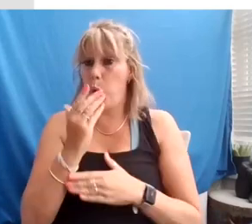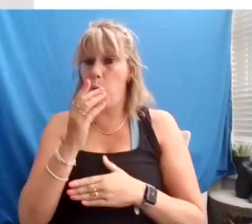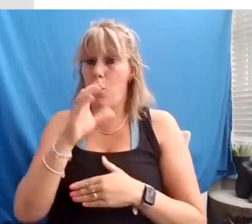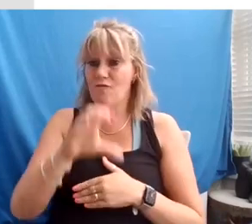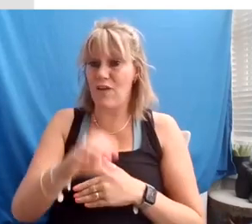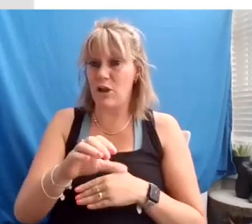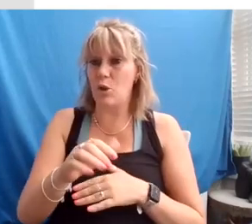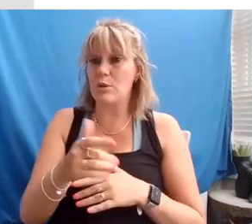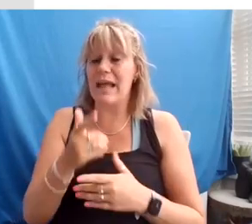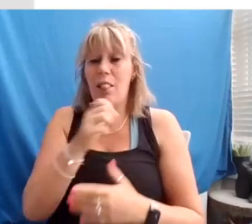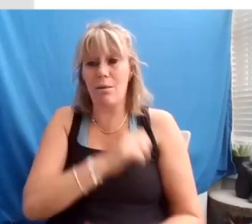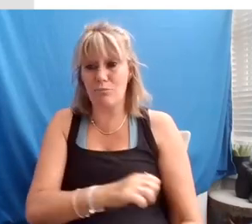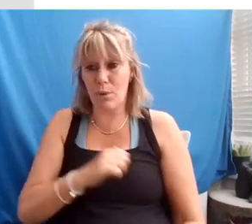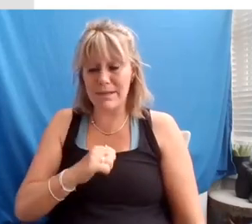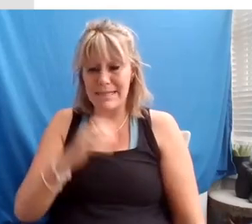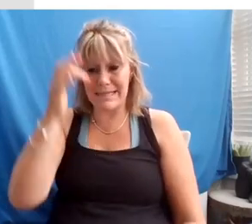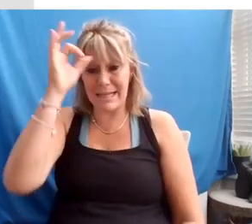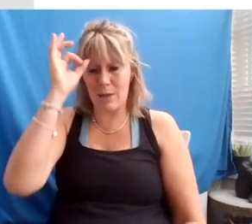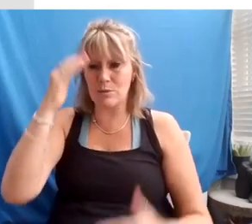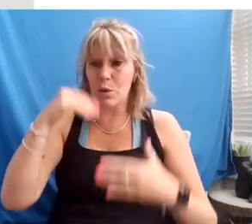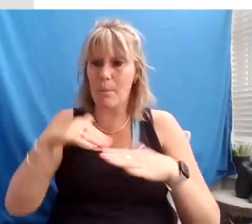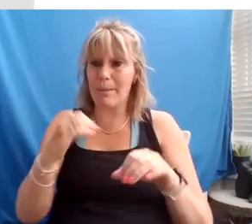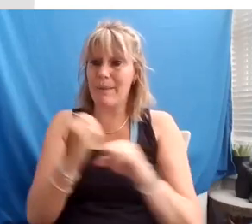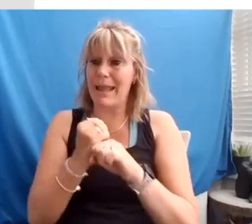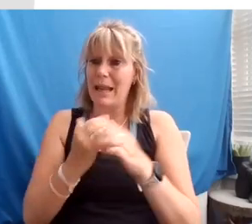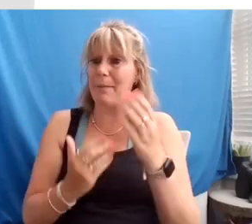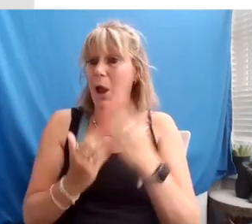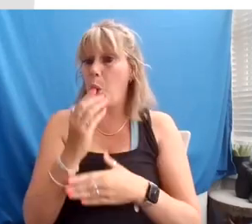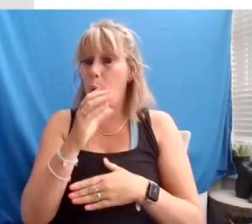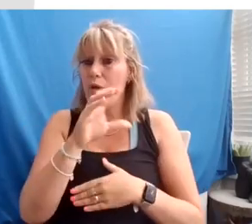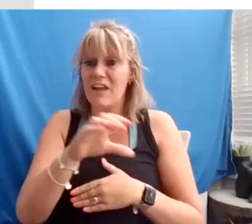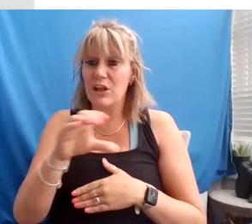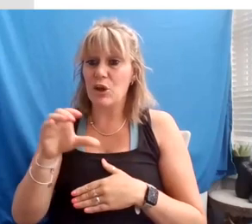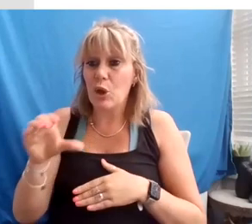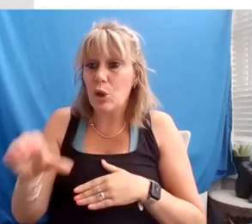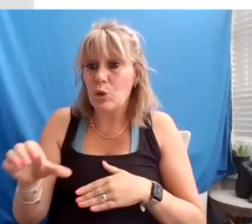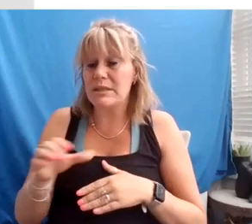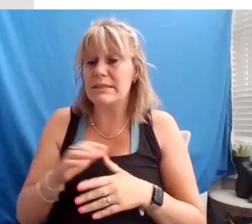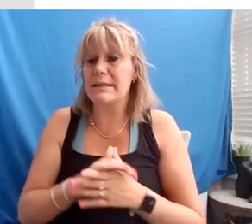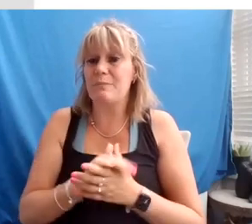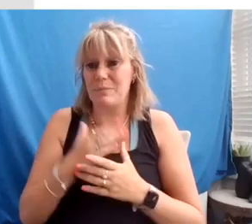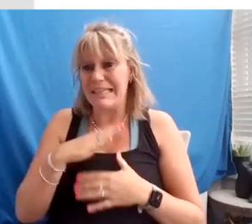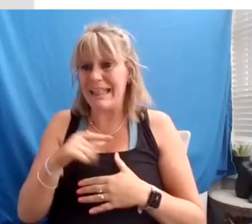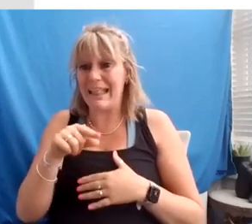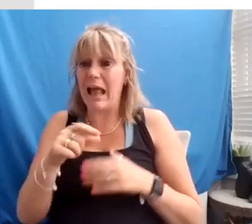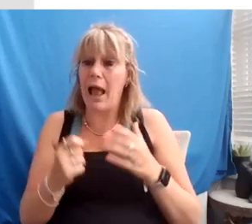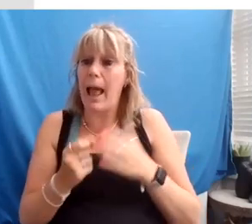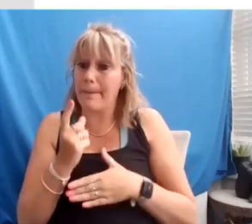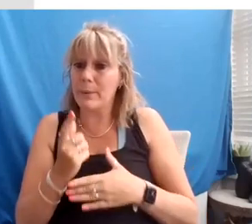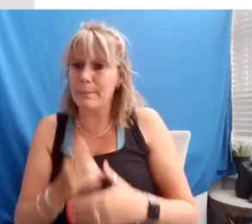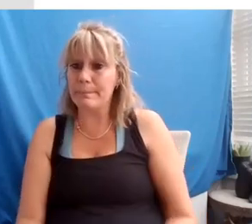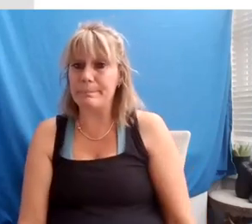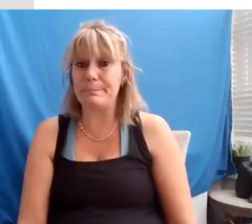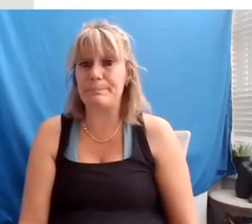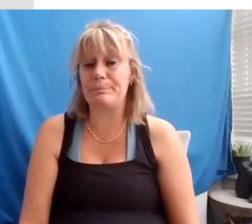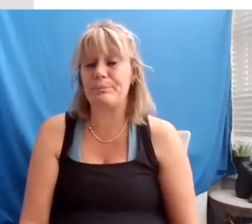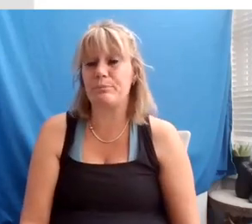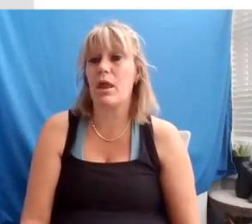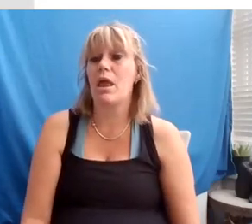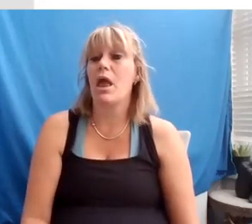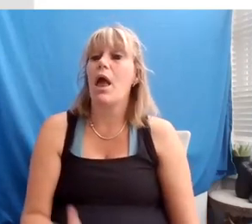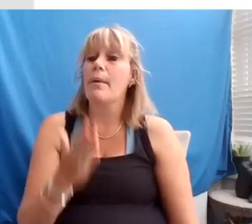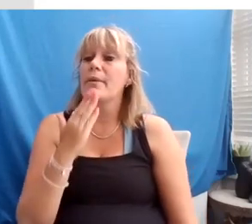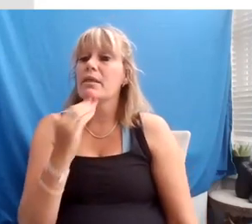the council have been making about new venues actually to come to fruition. But thank you for that,